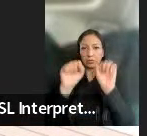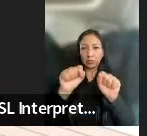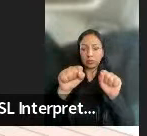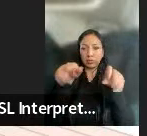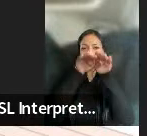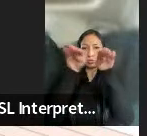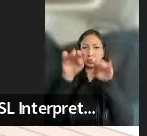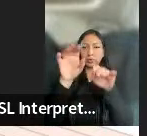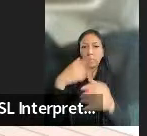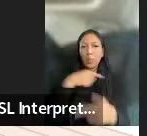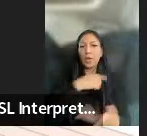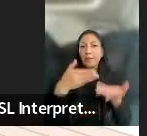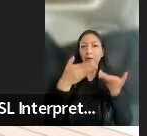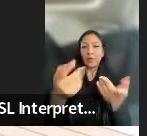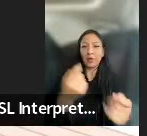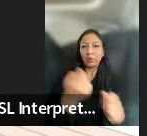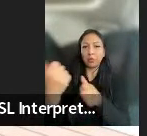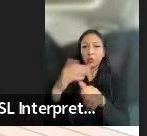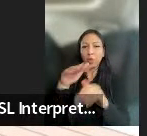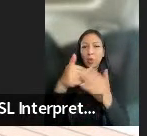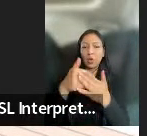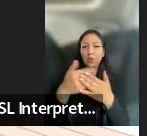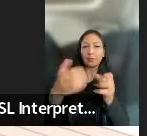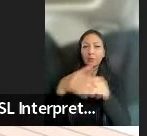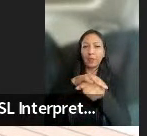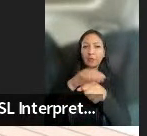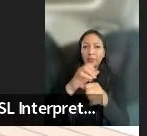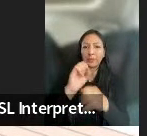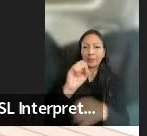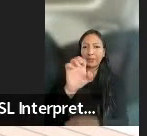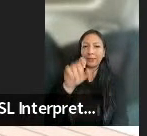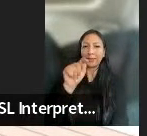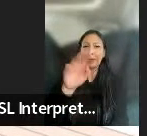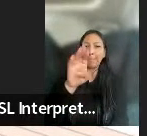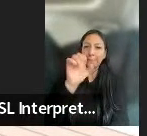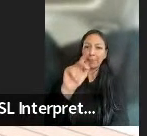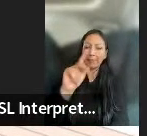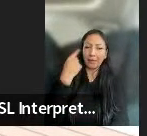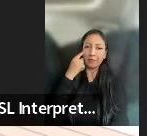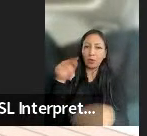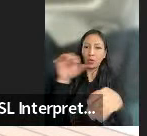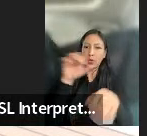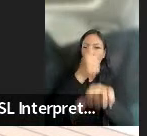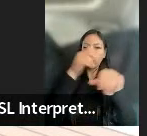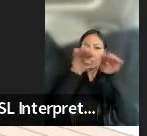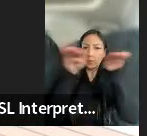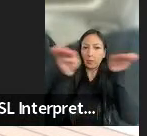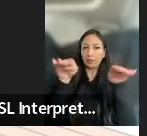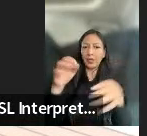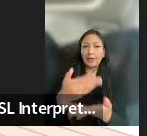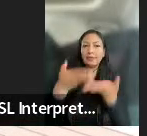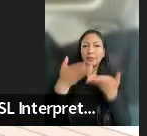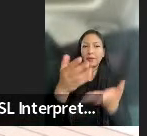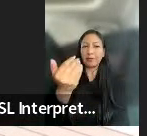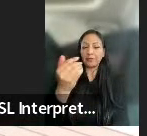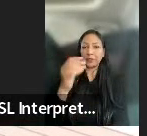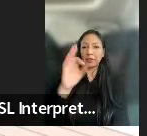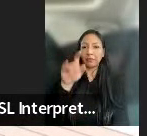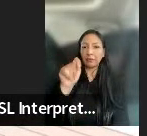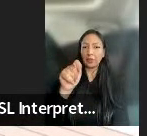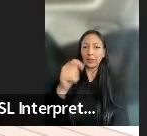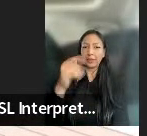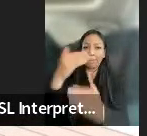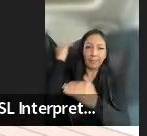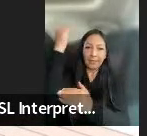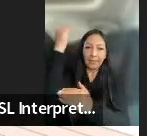to be proposing to remove the coverage and setback requirements for rooftop solar and to apply the 15-foot maximum height limit to all